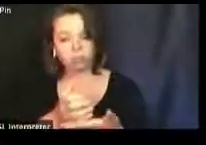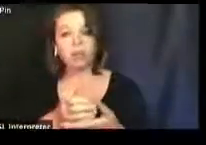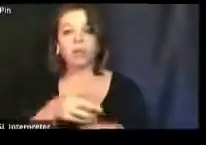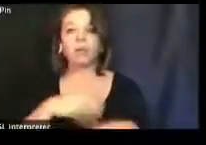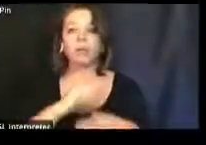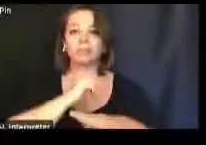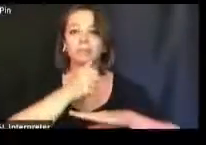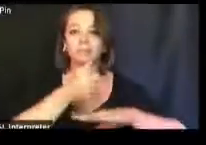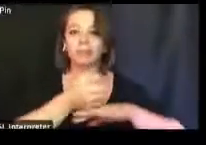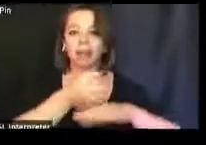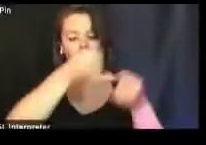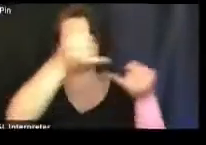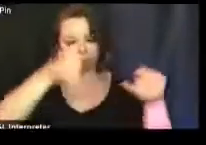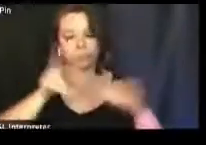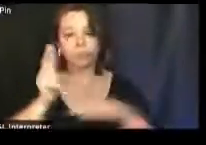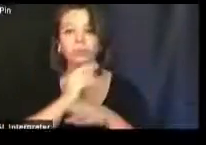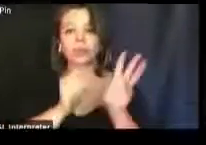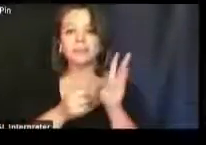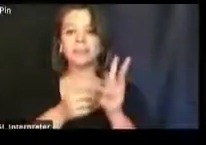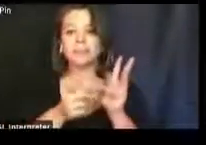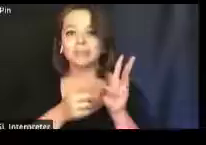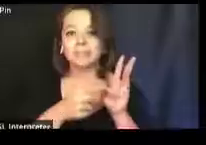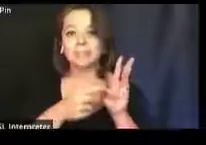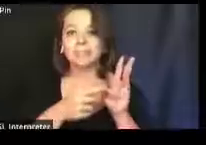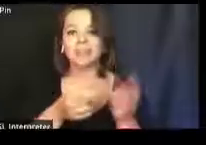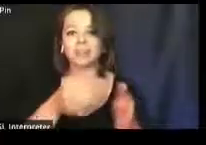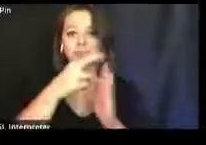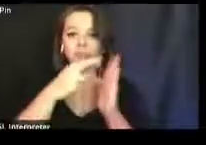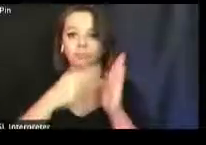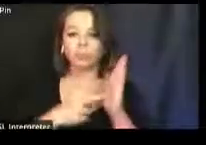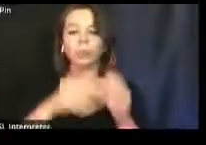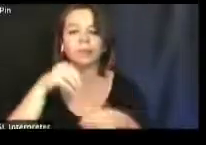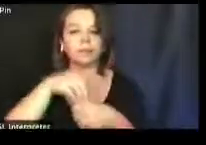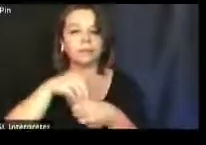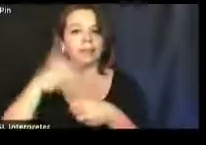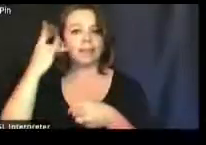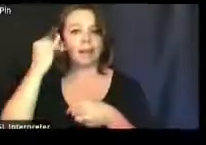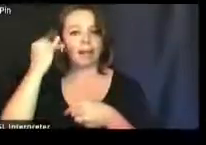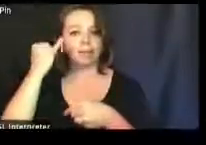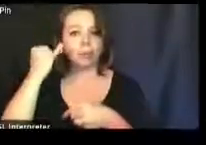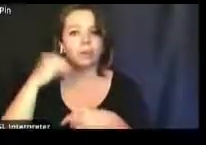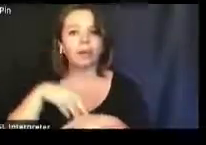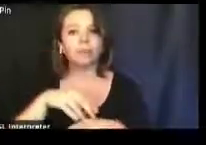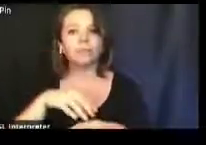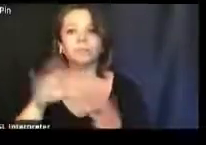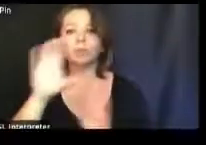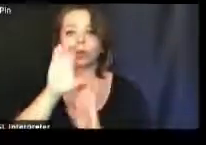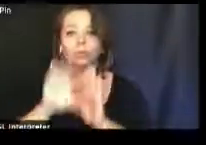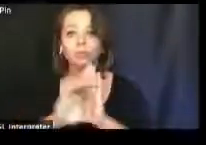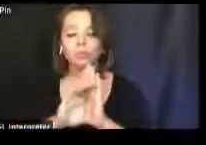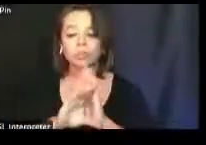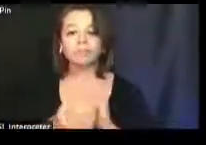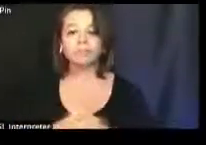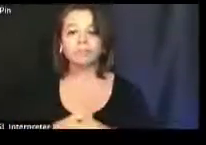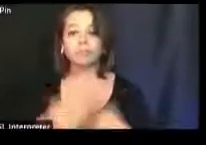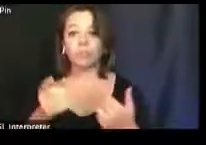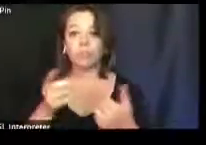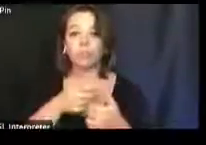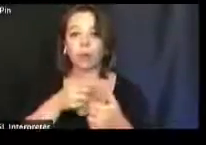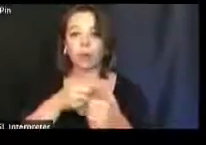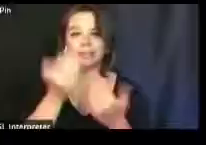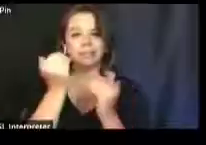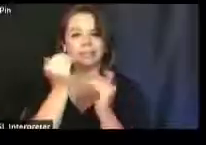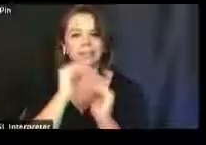drawing criteria as outlined in the California Constitution. One of these is minimizing the division